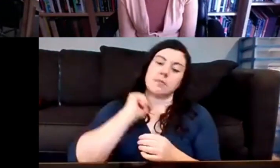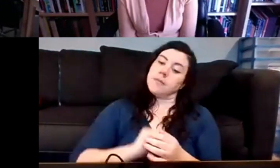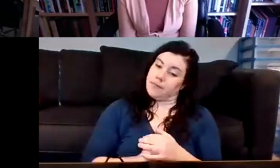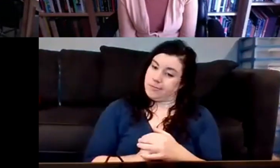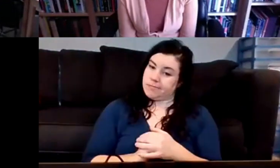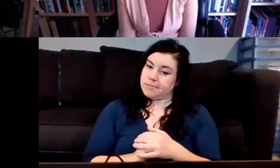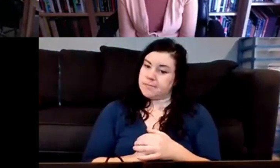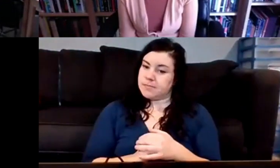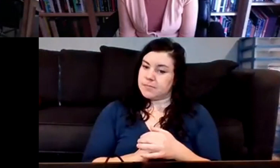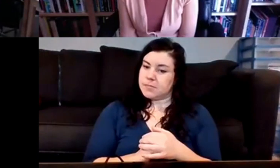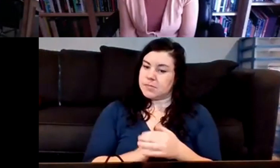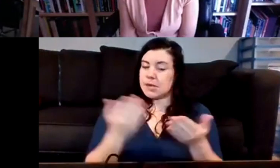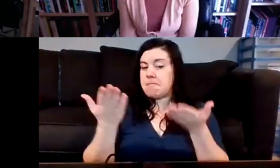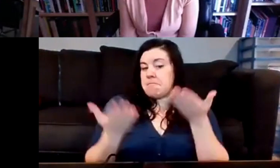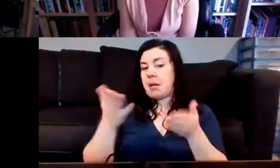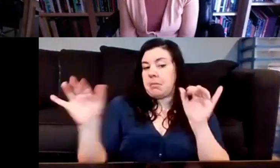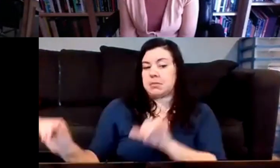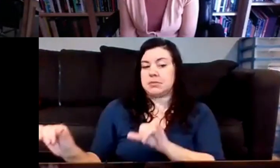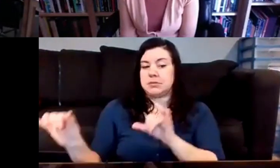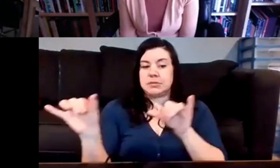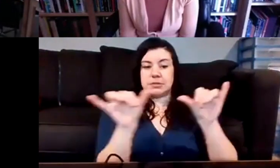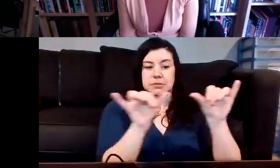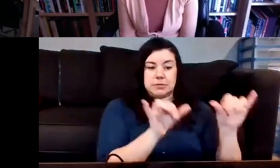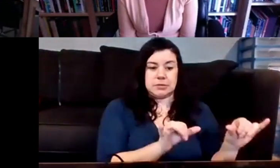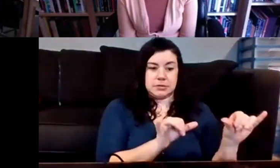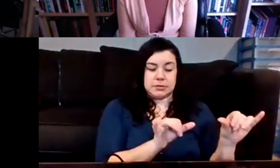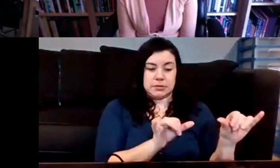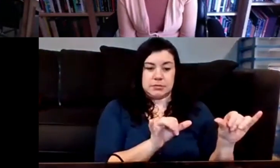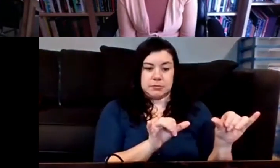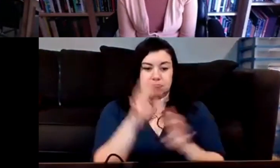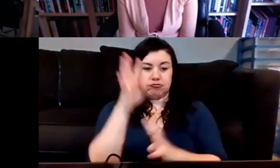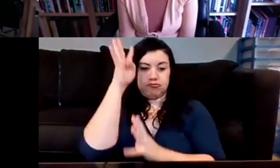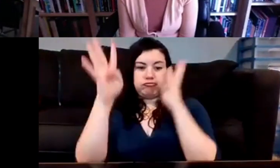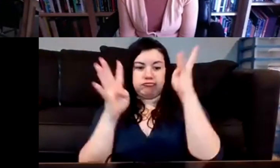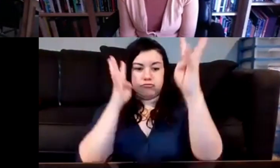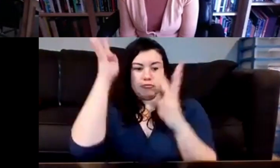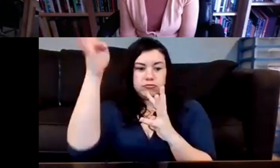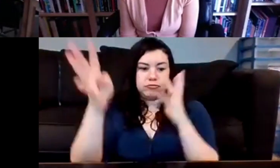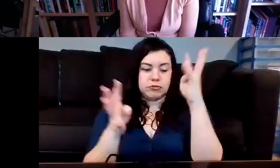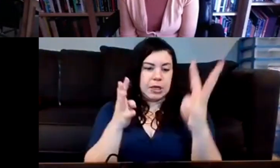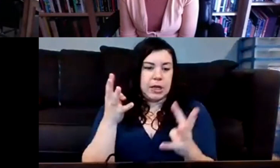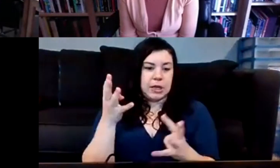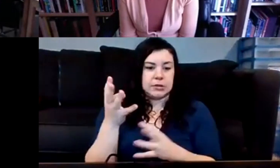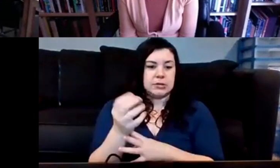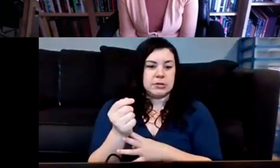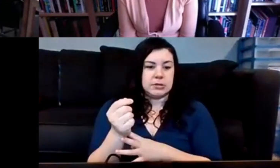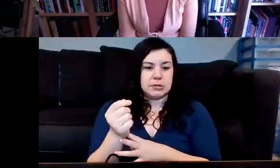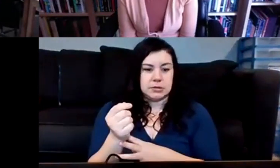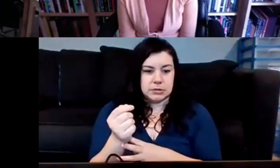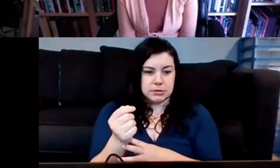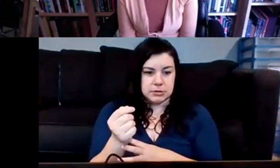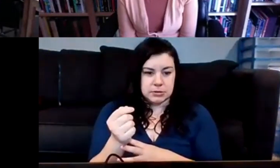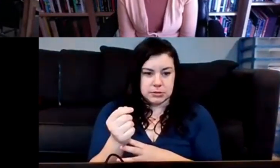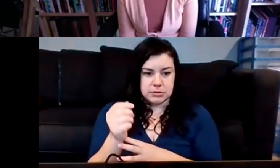in some ways maybe even similar if you think about creating an altar, right? And what it means to kind of care and tend